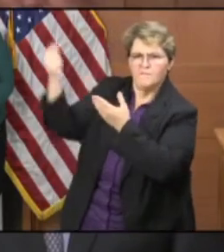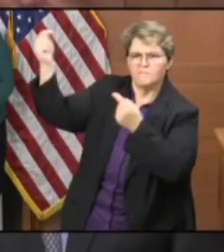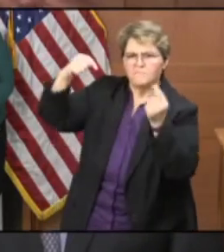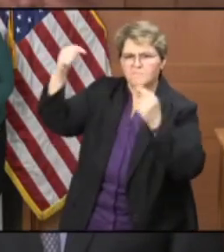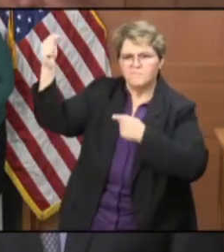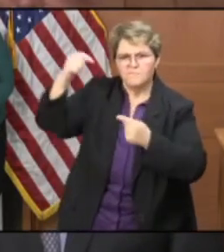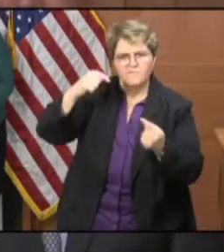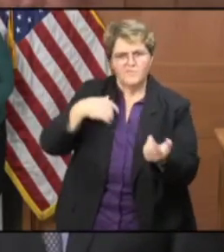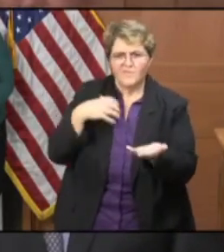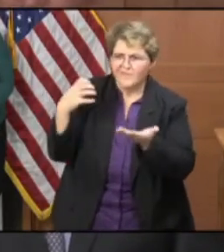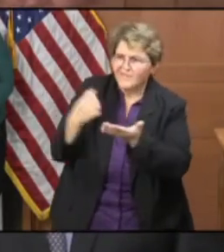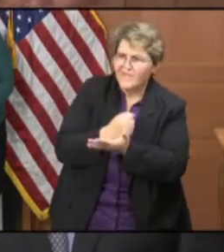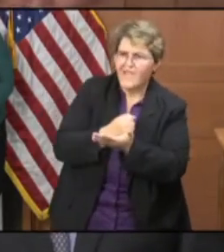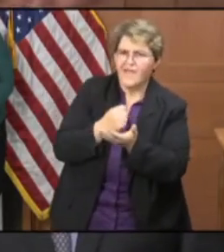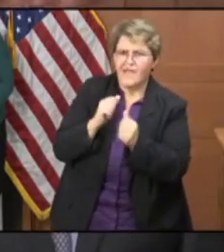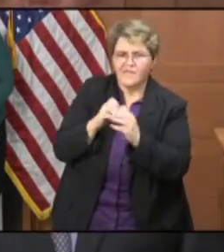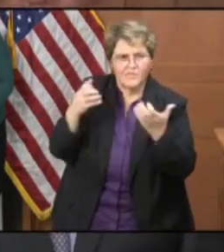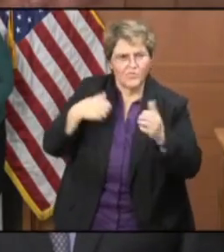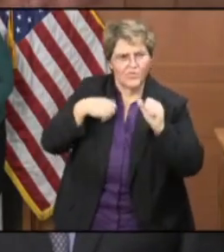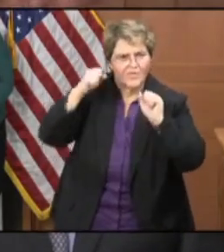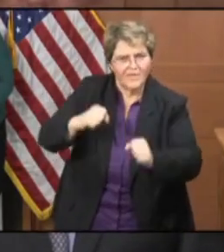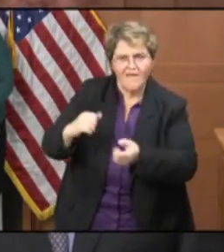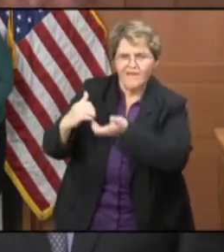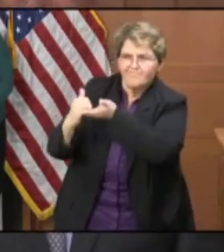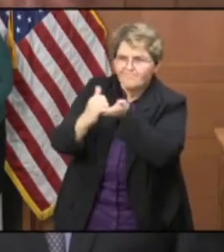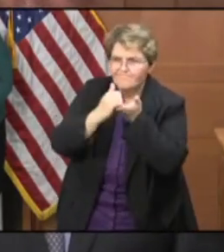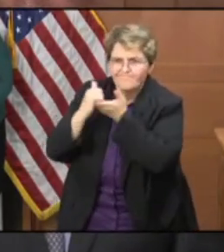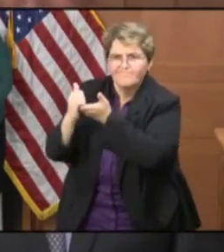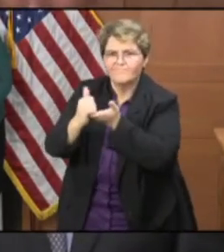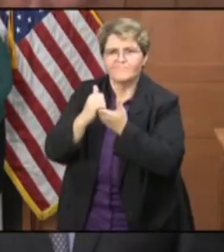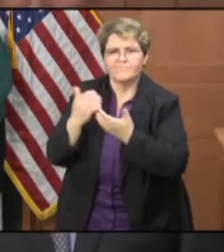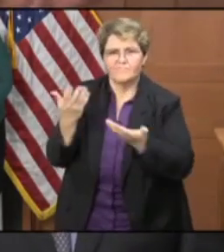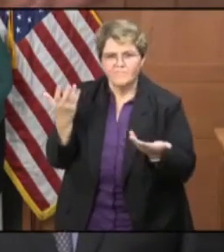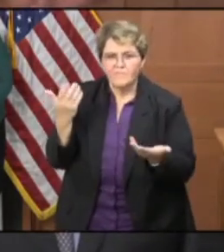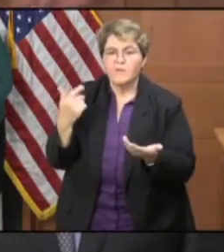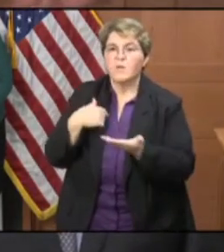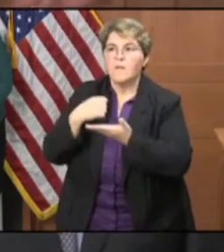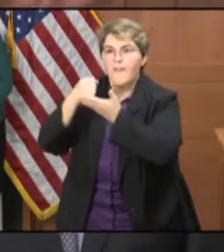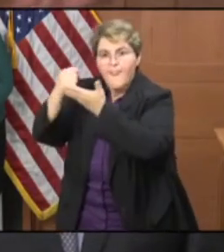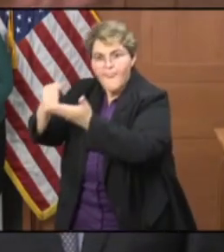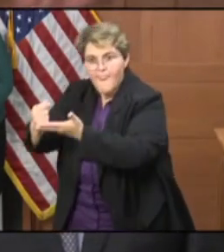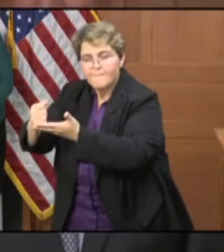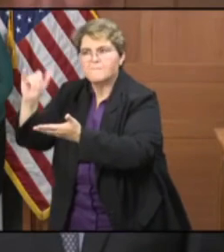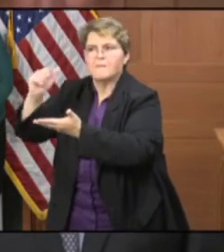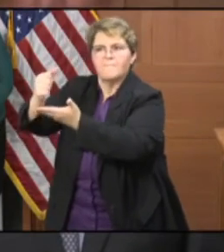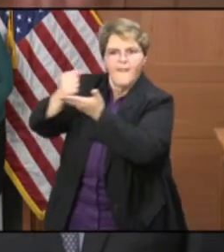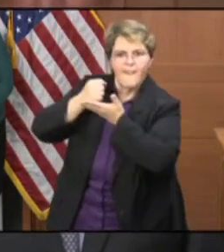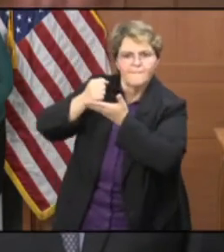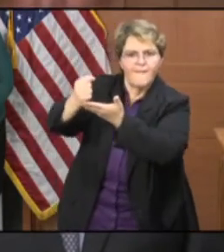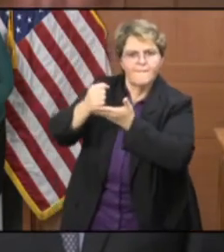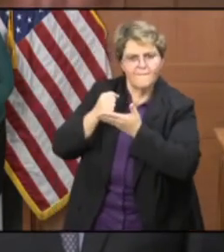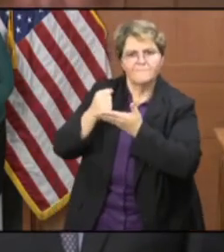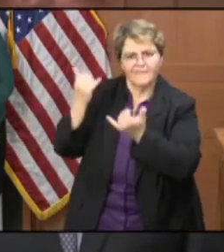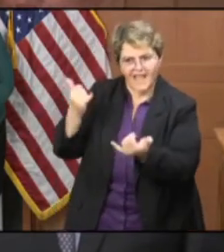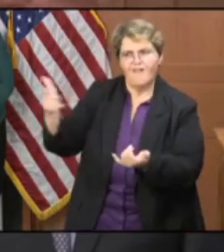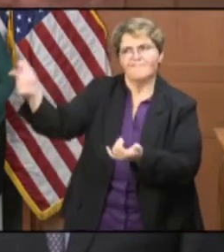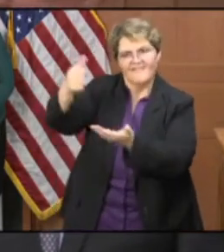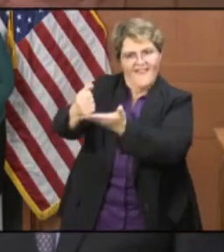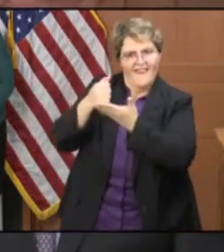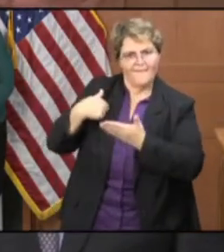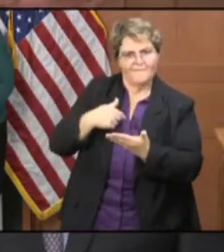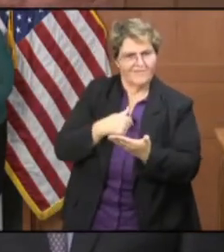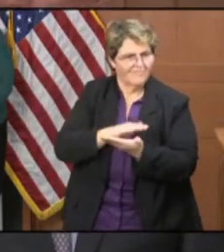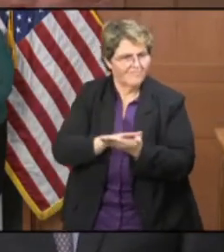Connecticut's long history of going to help other states when they were in need to be able to draw on those assets when we need them now. Are